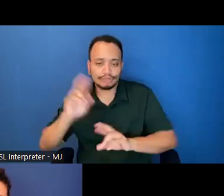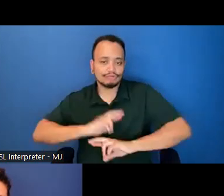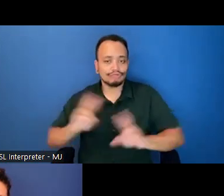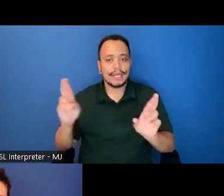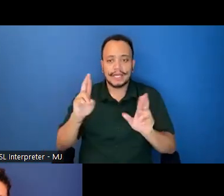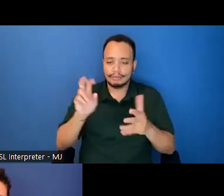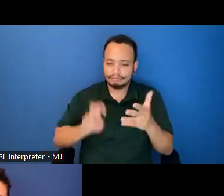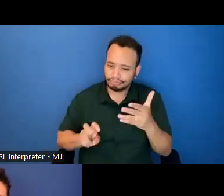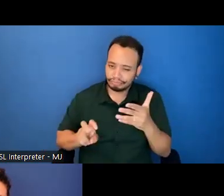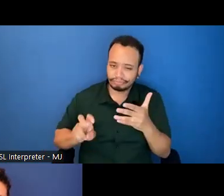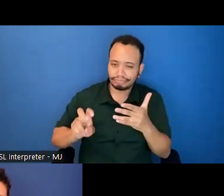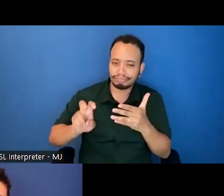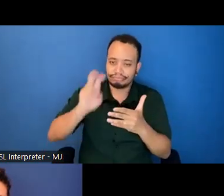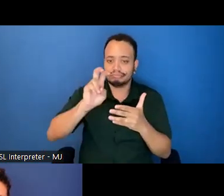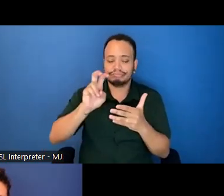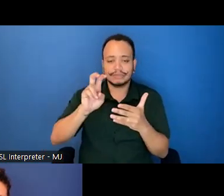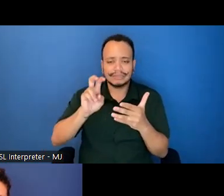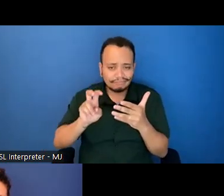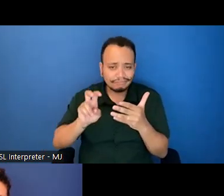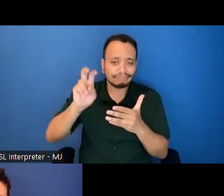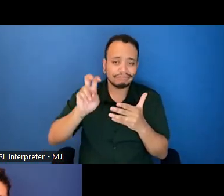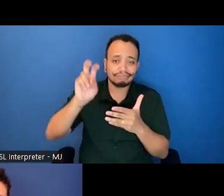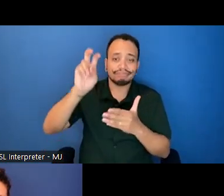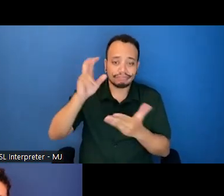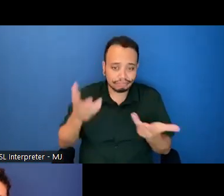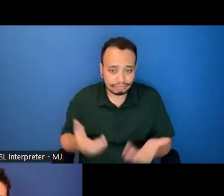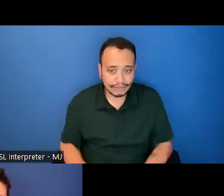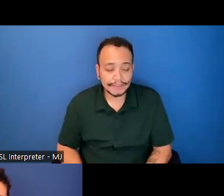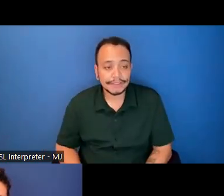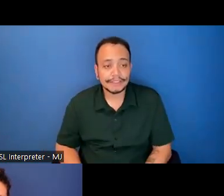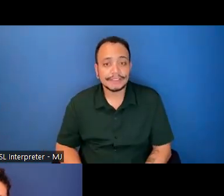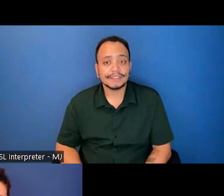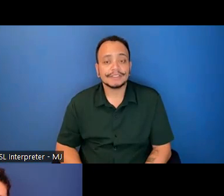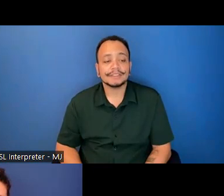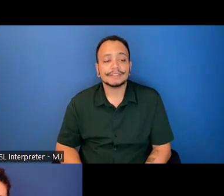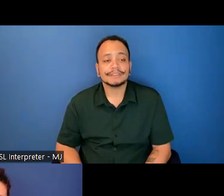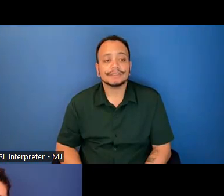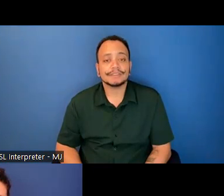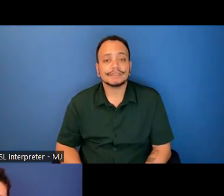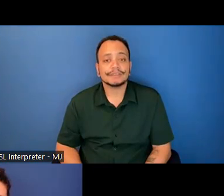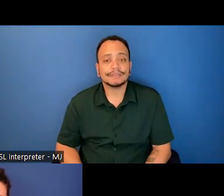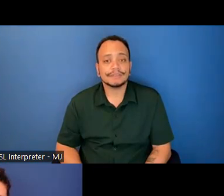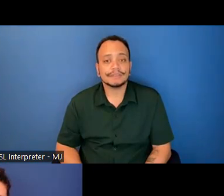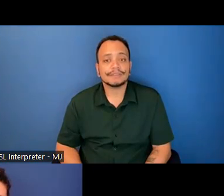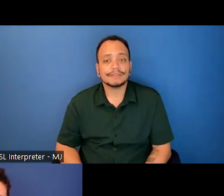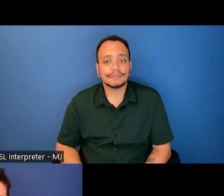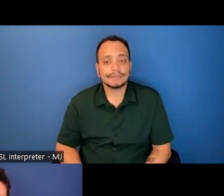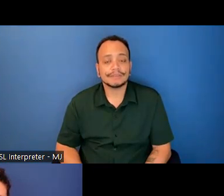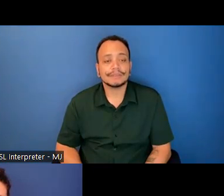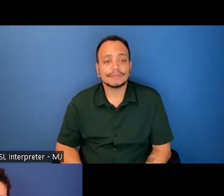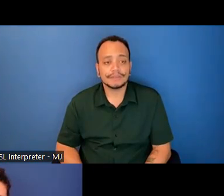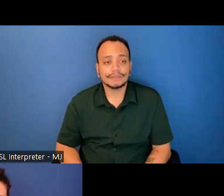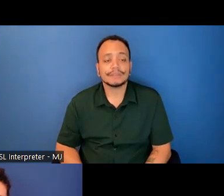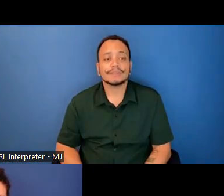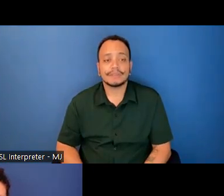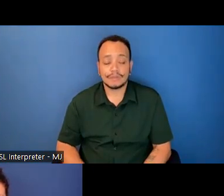abilities to move up to the next level. A few years into my HR career, I